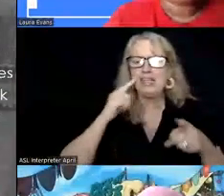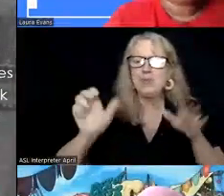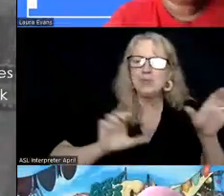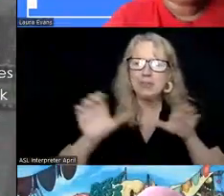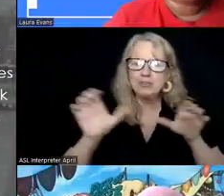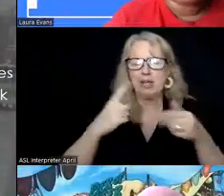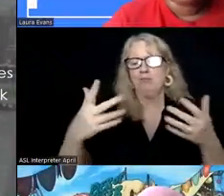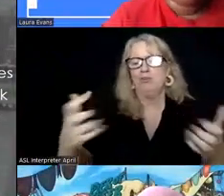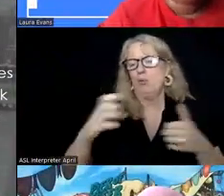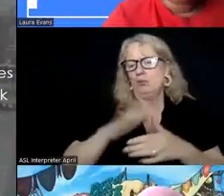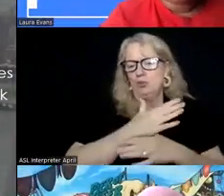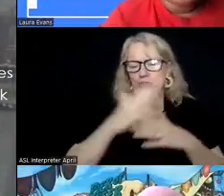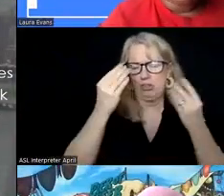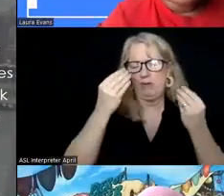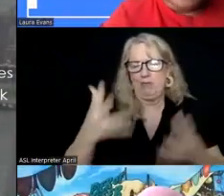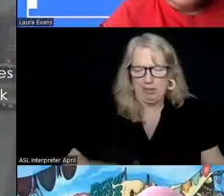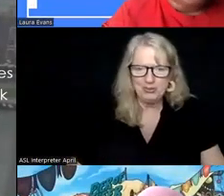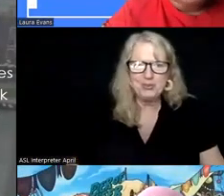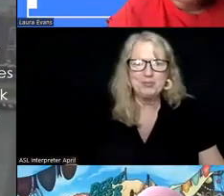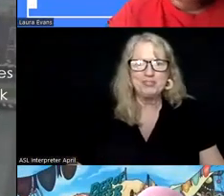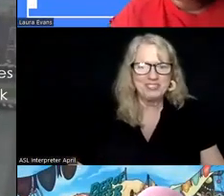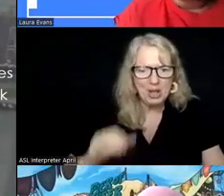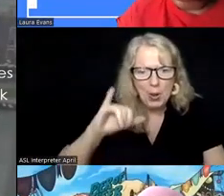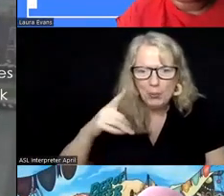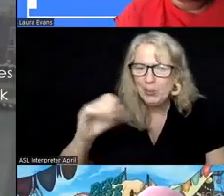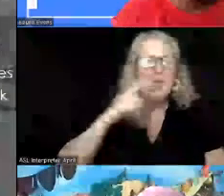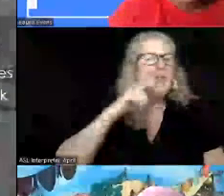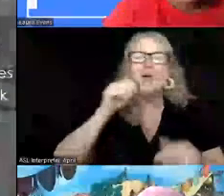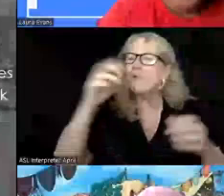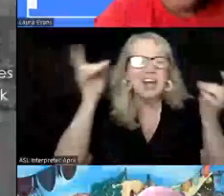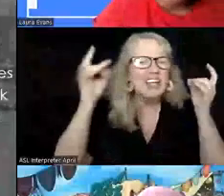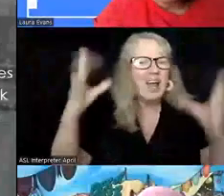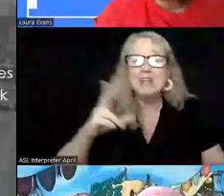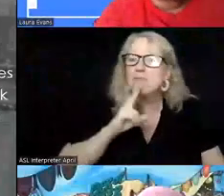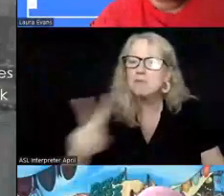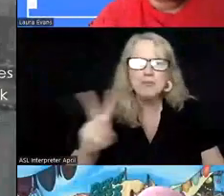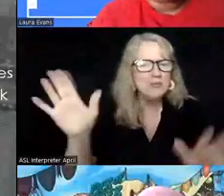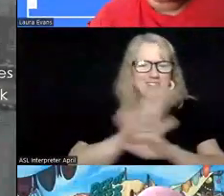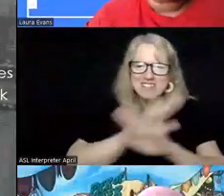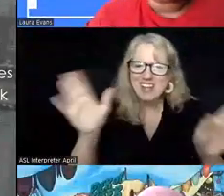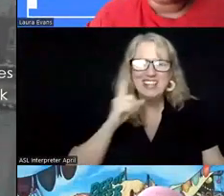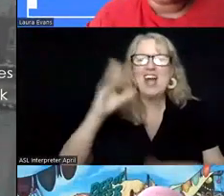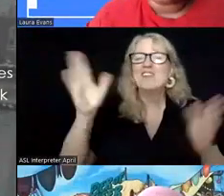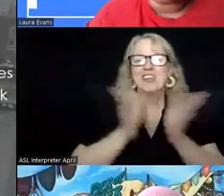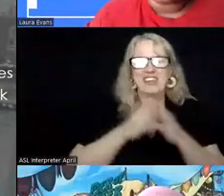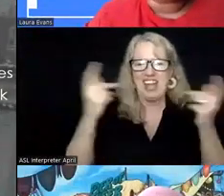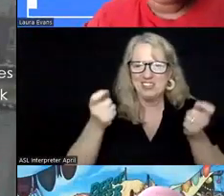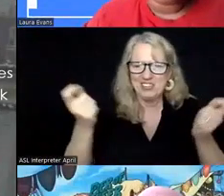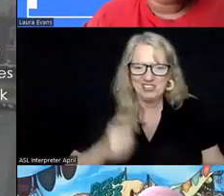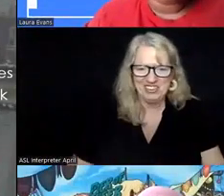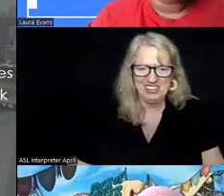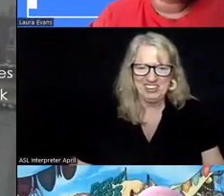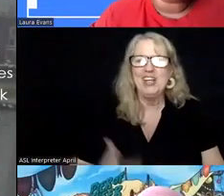to share information. No, Julio, we're not going to have terrible twos for the anniversary. So,